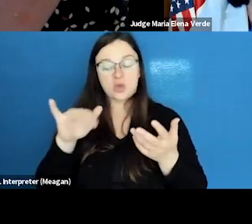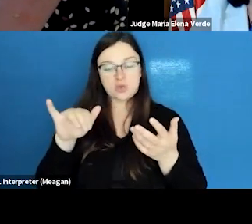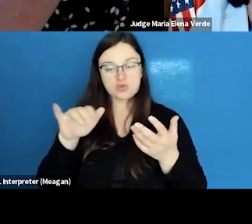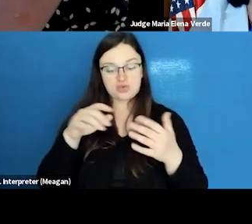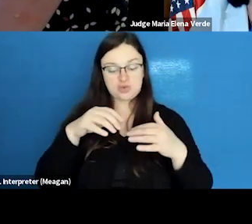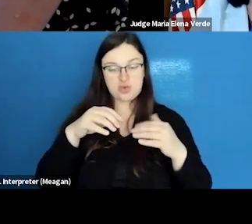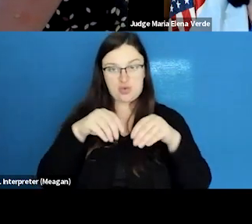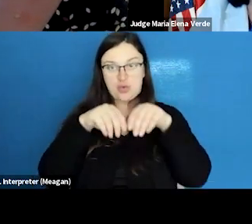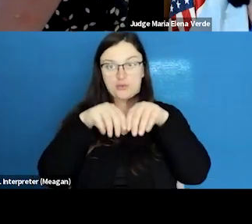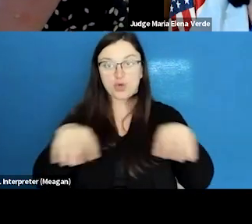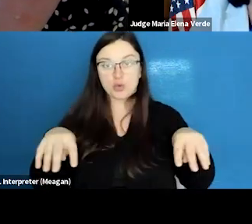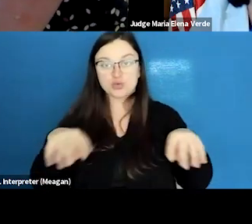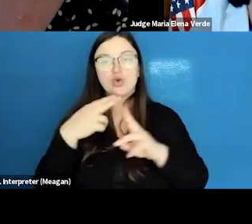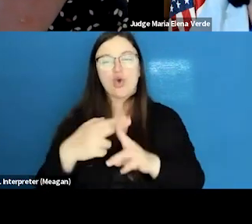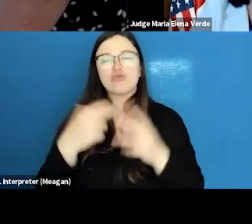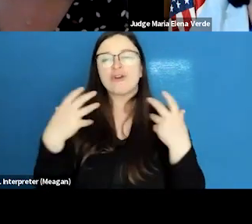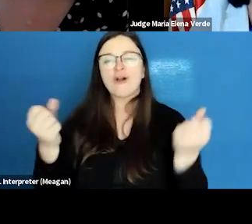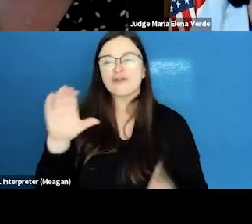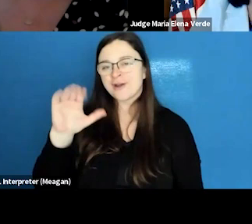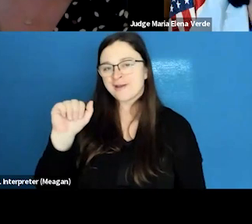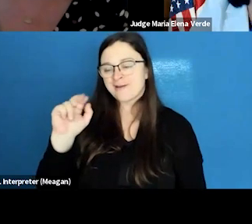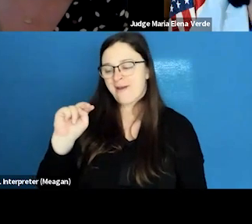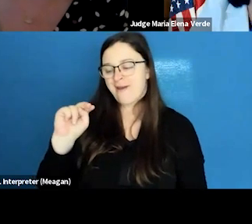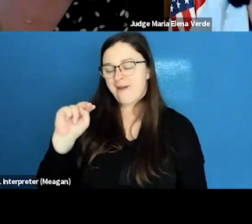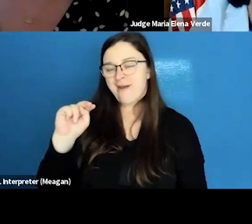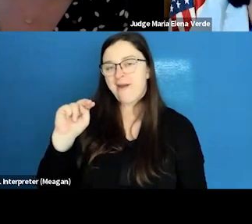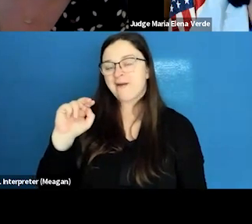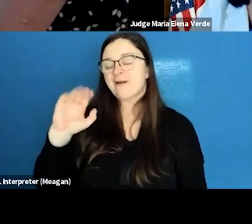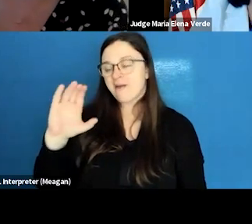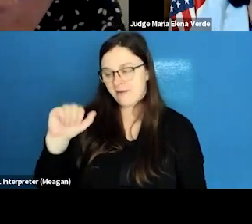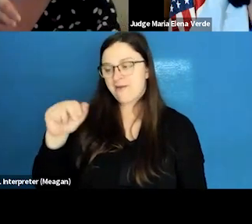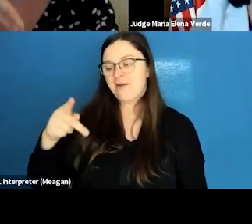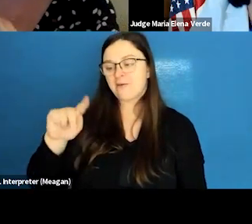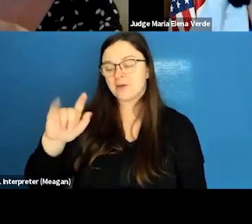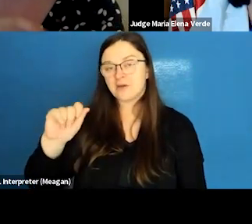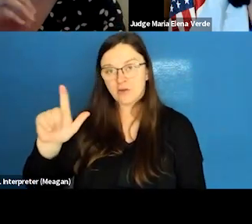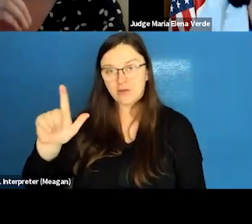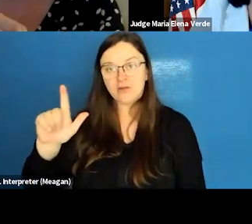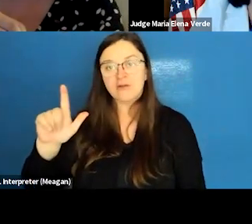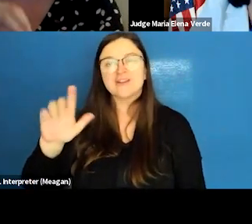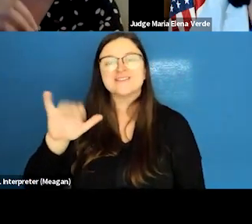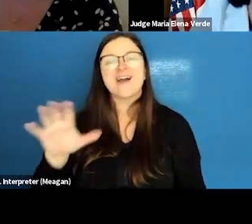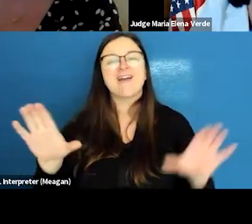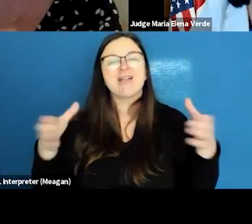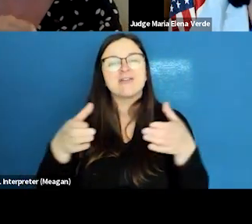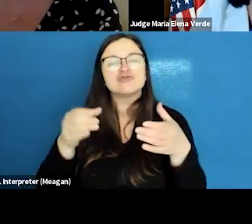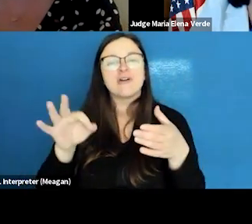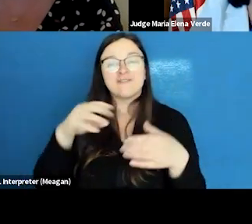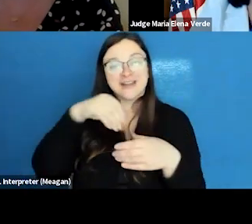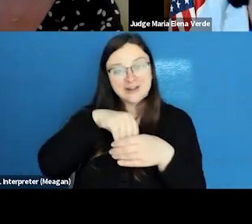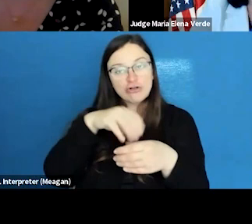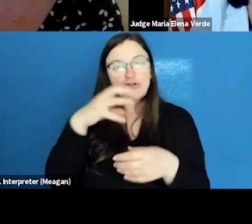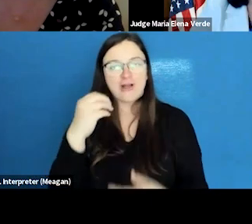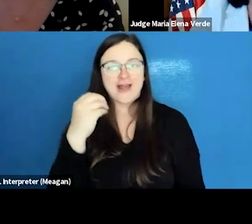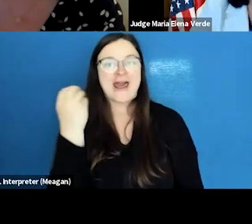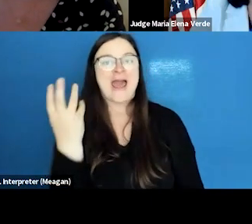capital. And recovery capital is defined as this collection of both internal and external